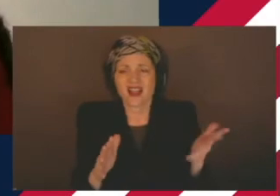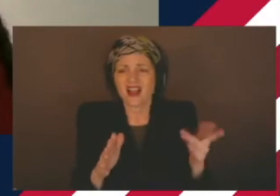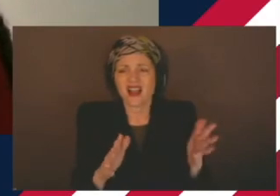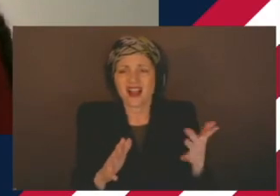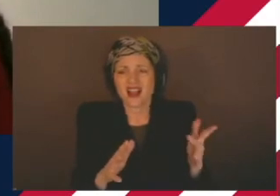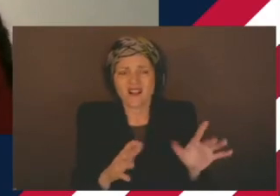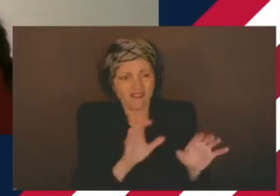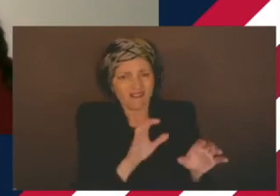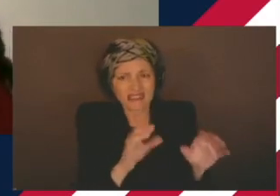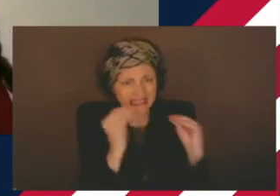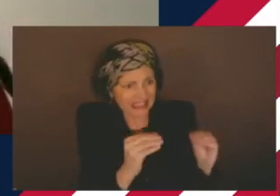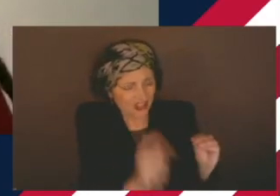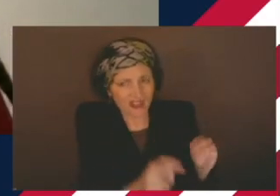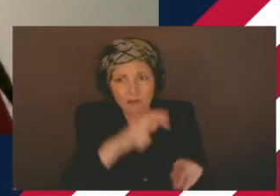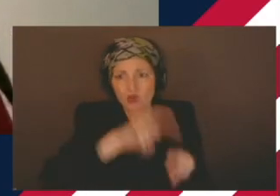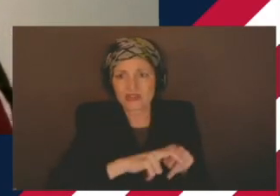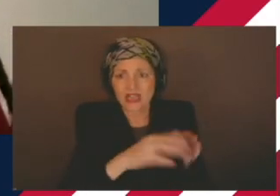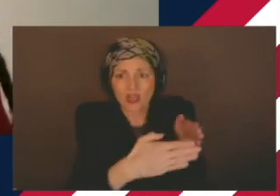place. And